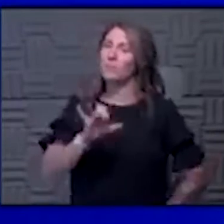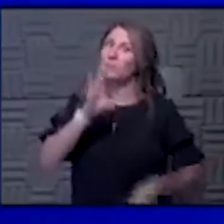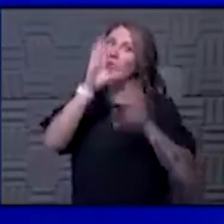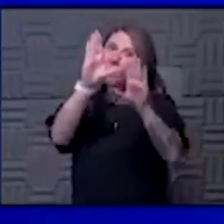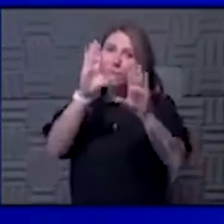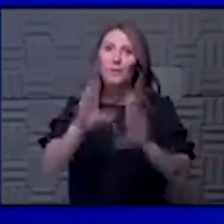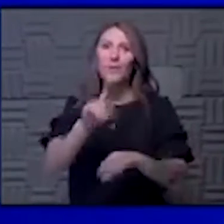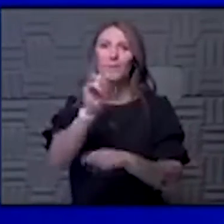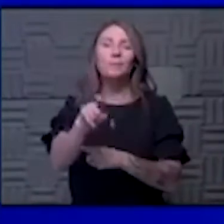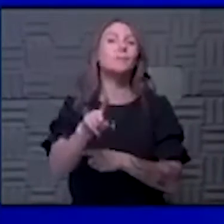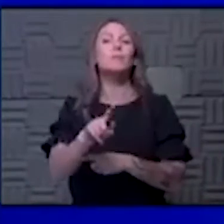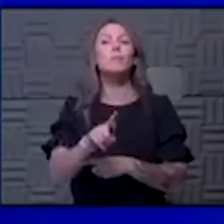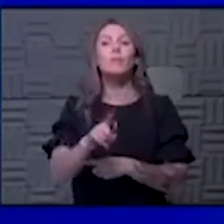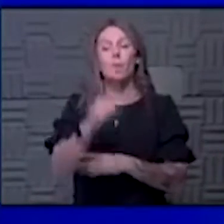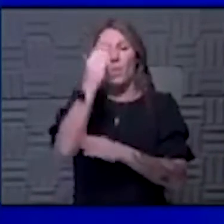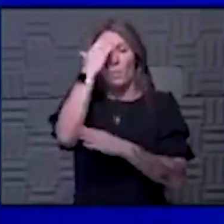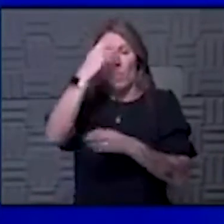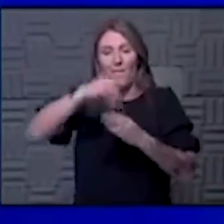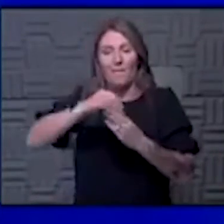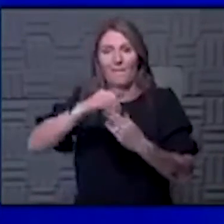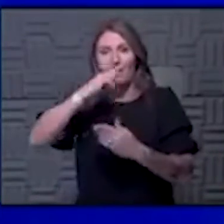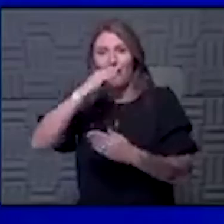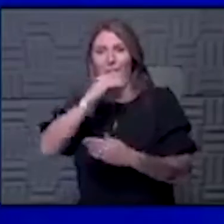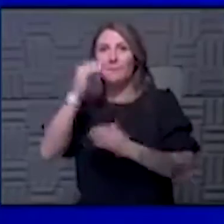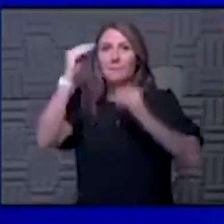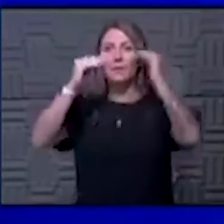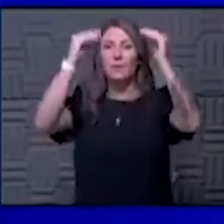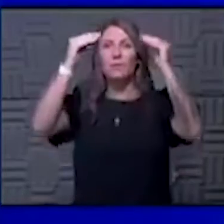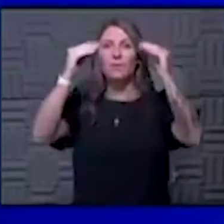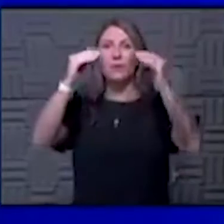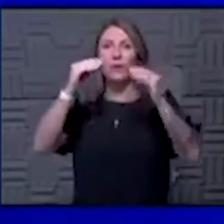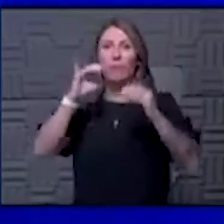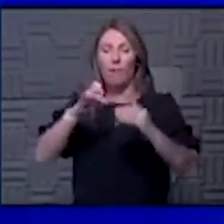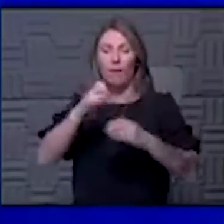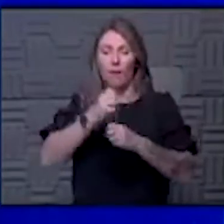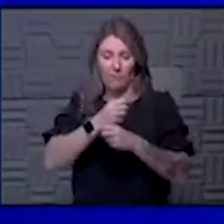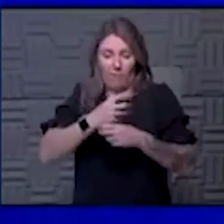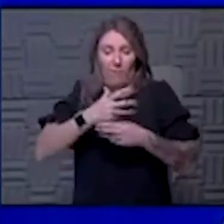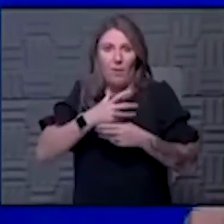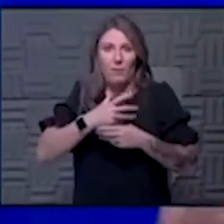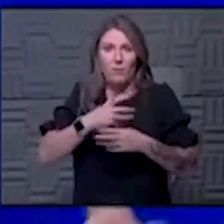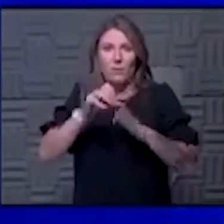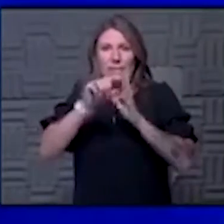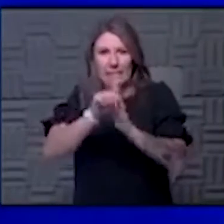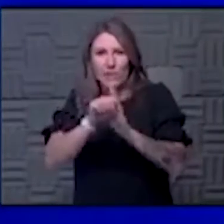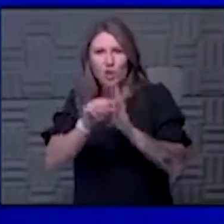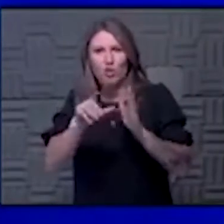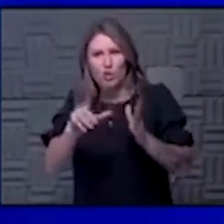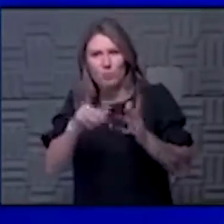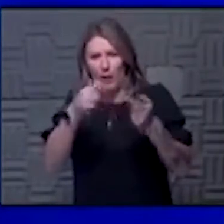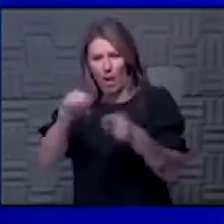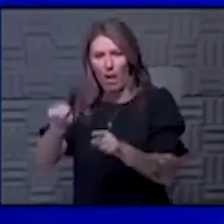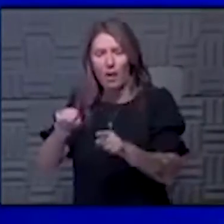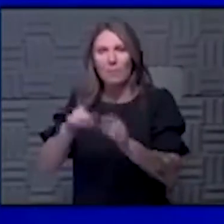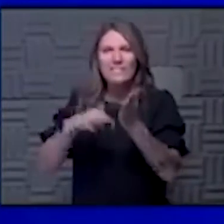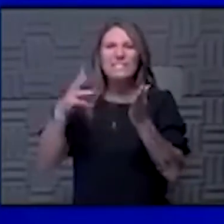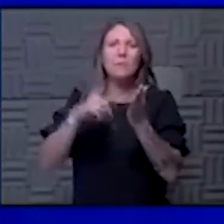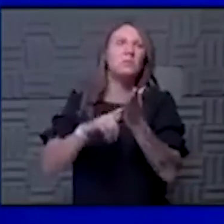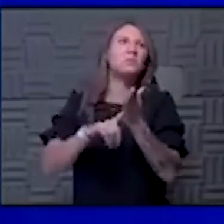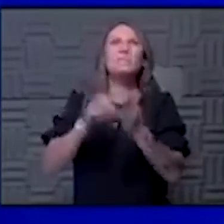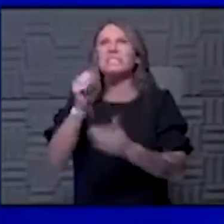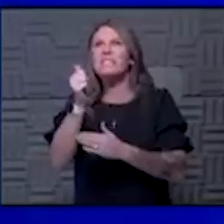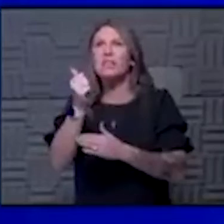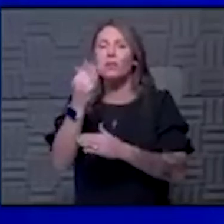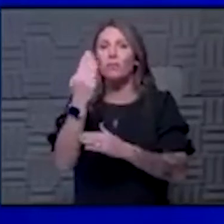What we do know is in kids and now in adults with that inflammatory response, that inflammatory syndrome that occurs sometimes 10 to 14 days